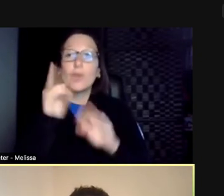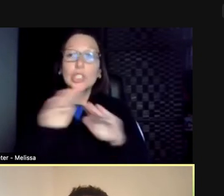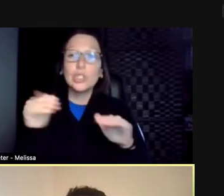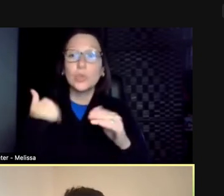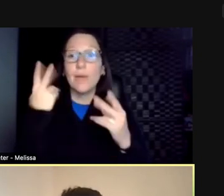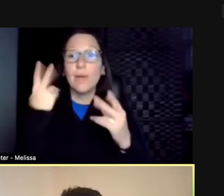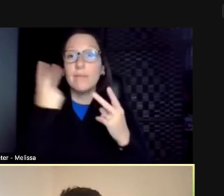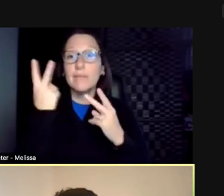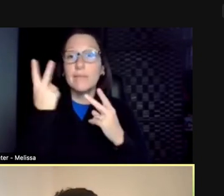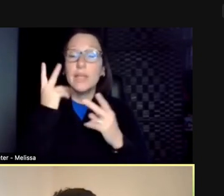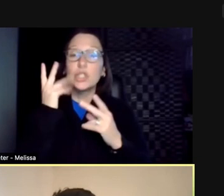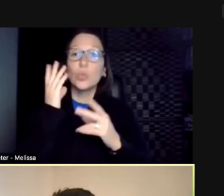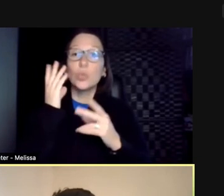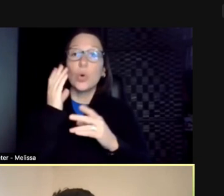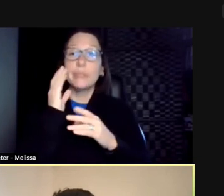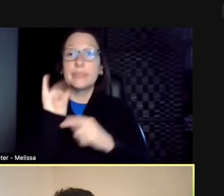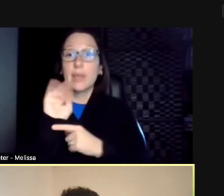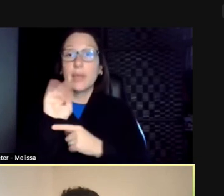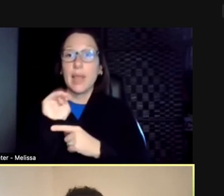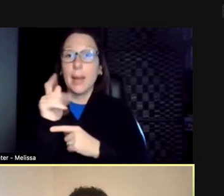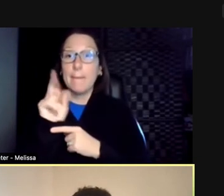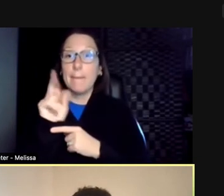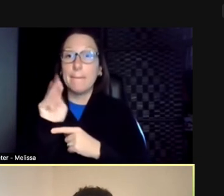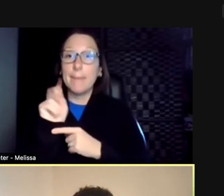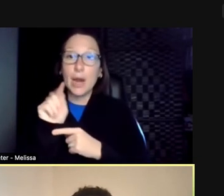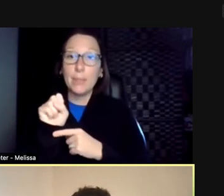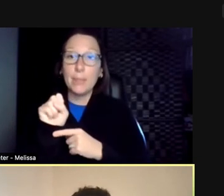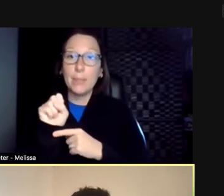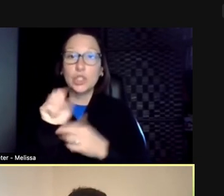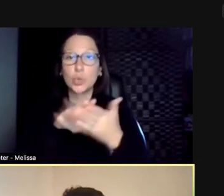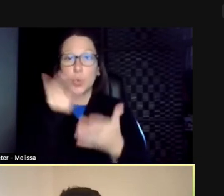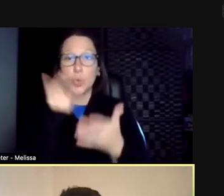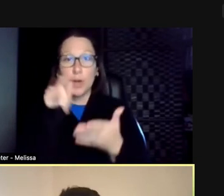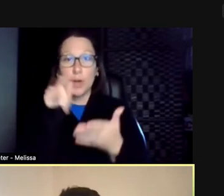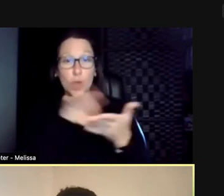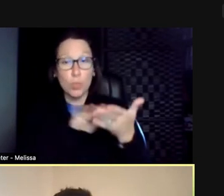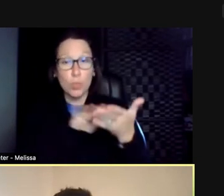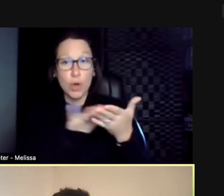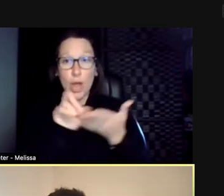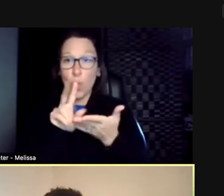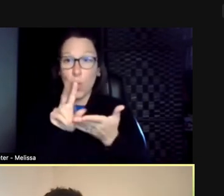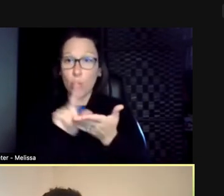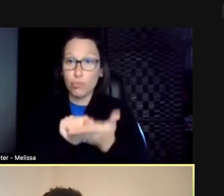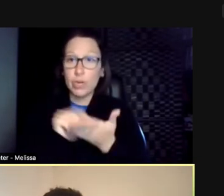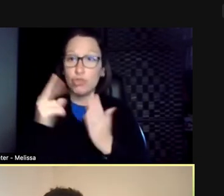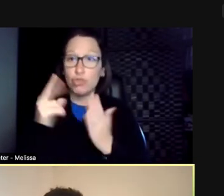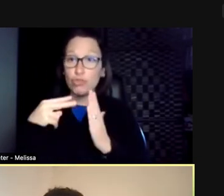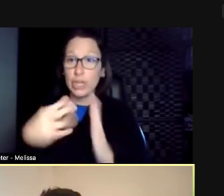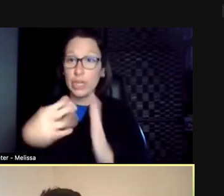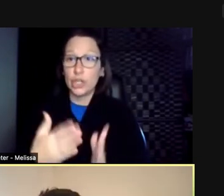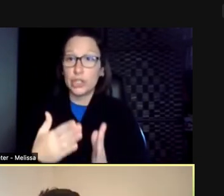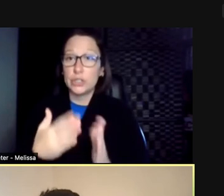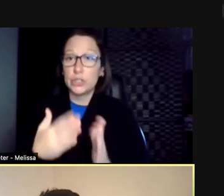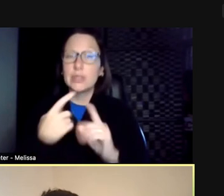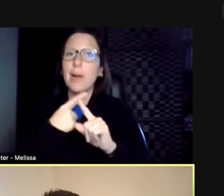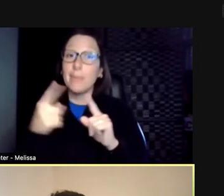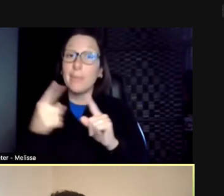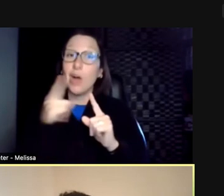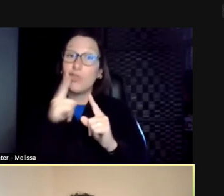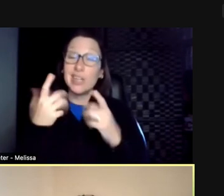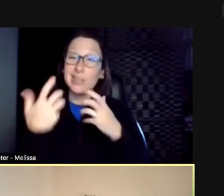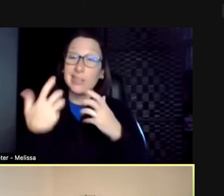they are Braille readers or if they're print readers, but totally appropriate to a student with CVI or really to